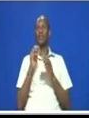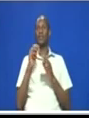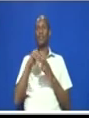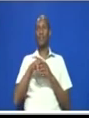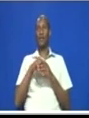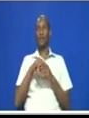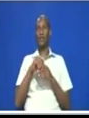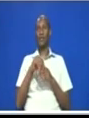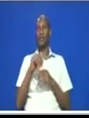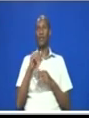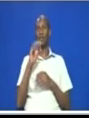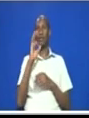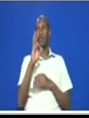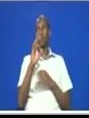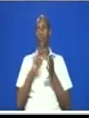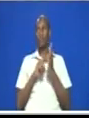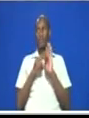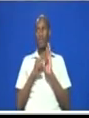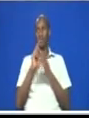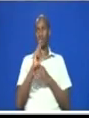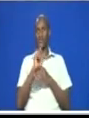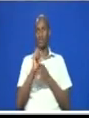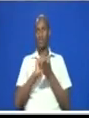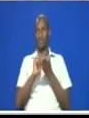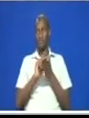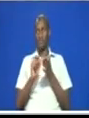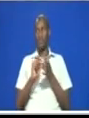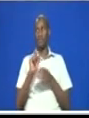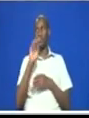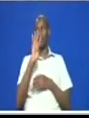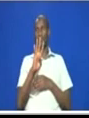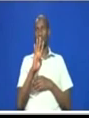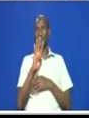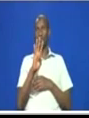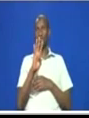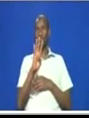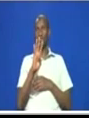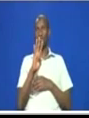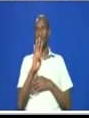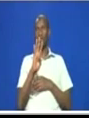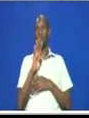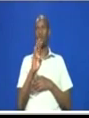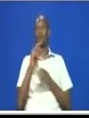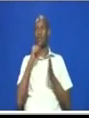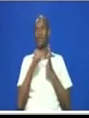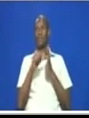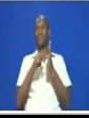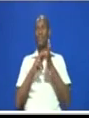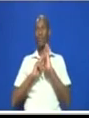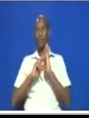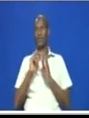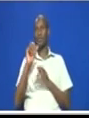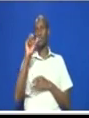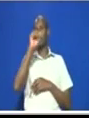memo in Form 3, minute writing in Form 3, letters of inquiry in